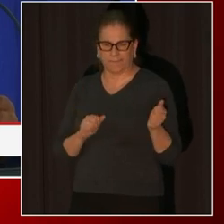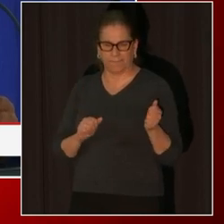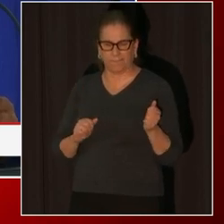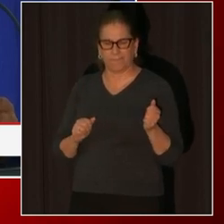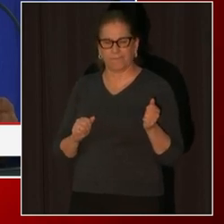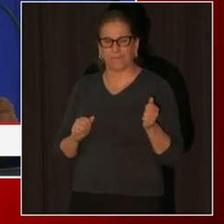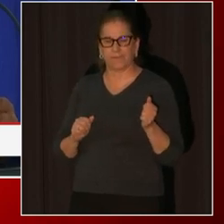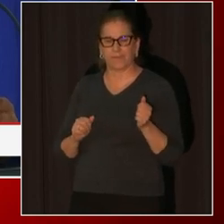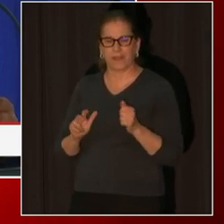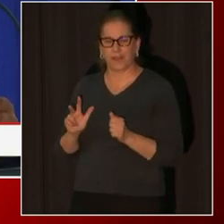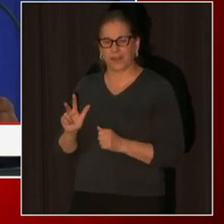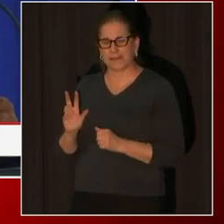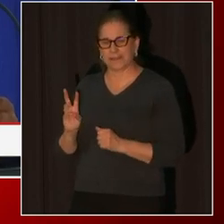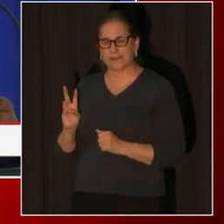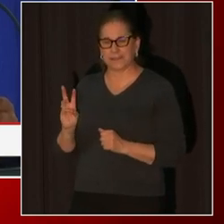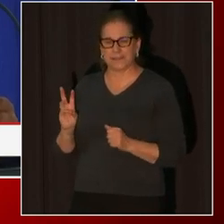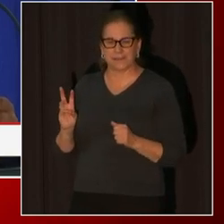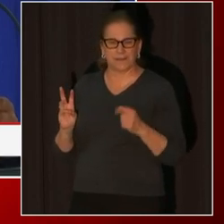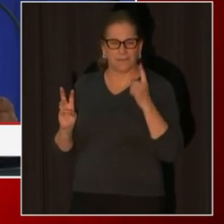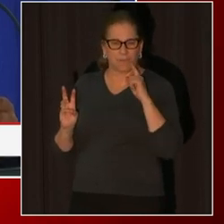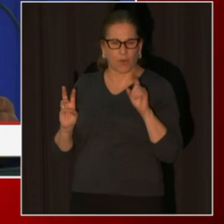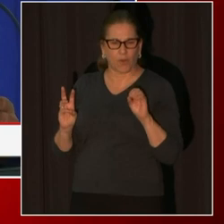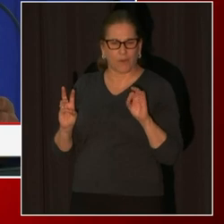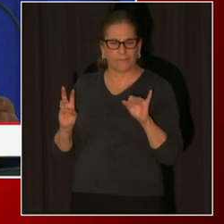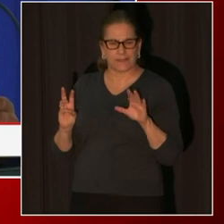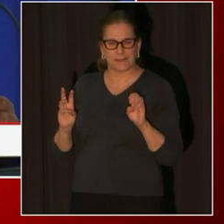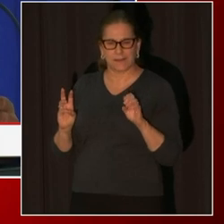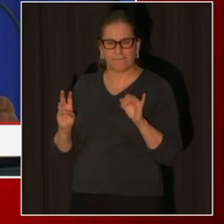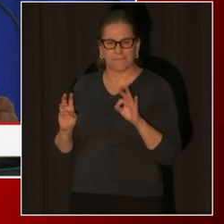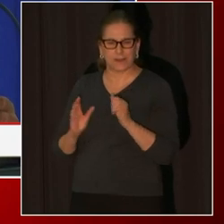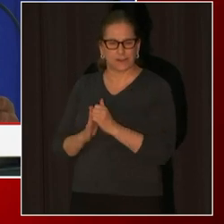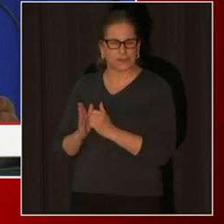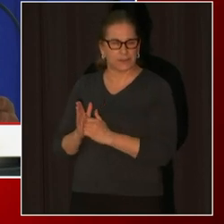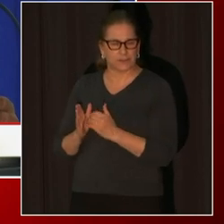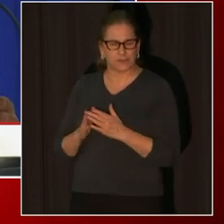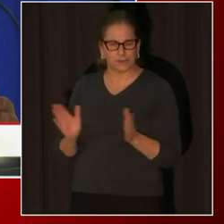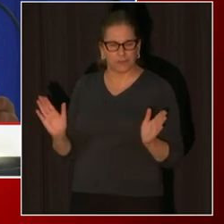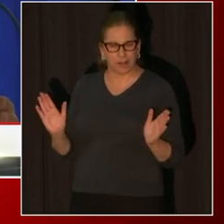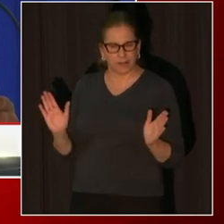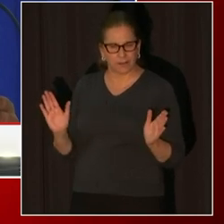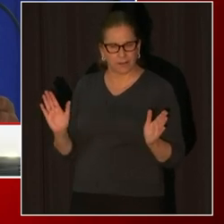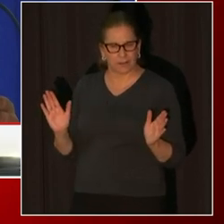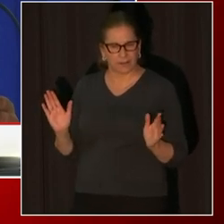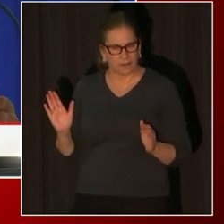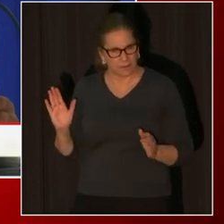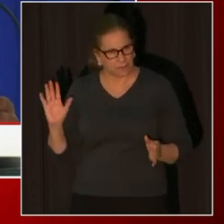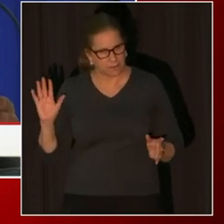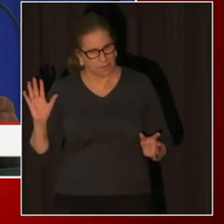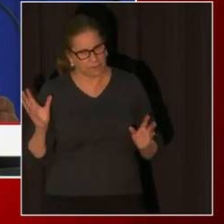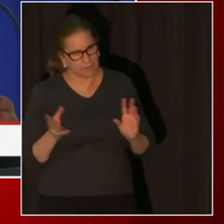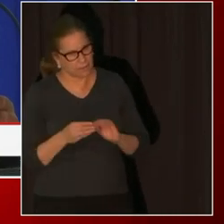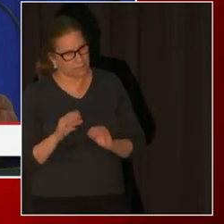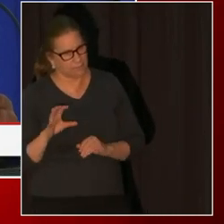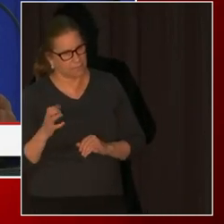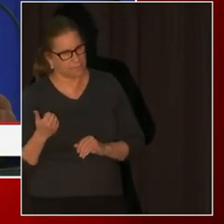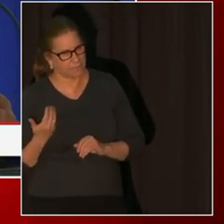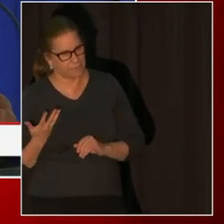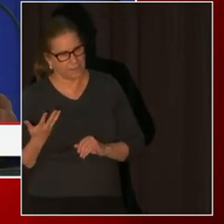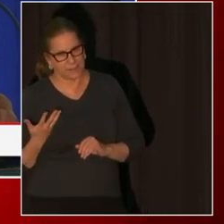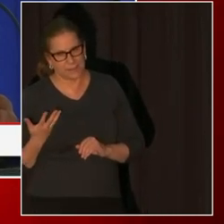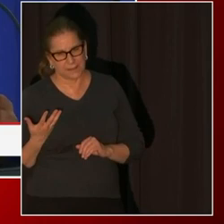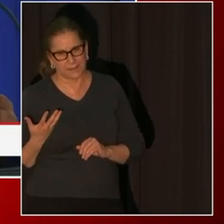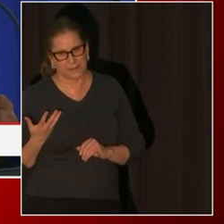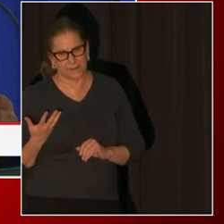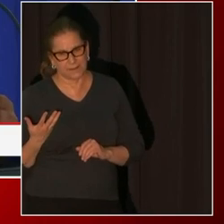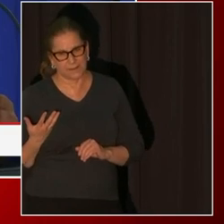36 for the Office of the Attorney General. That gets us to 515. I didn't add it up. I gave you